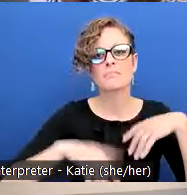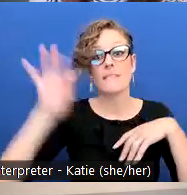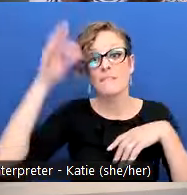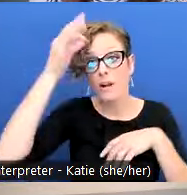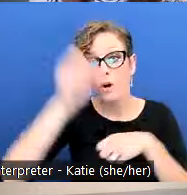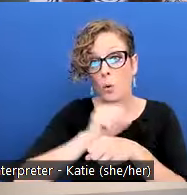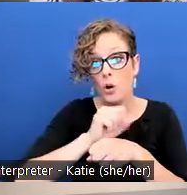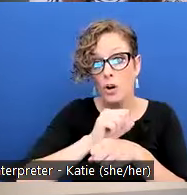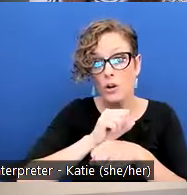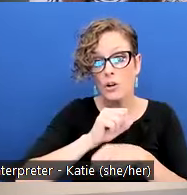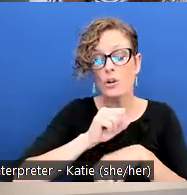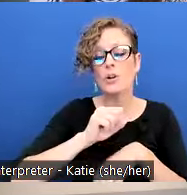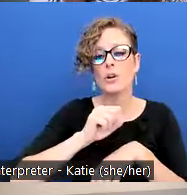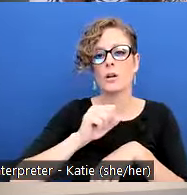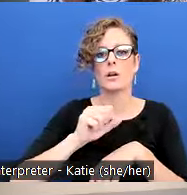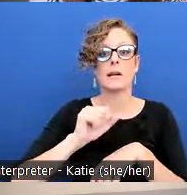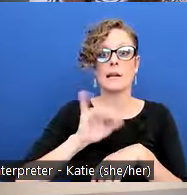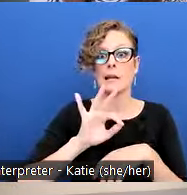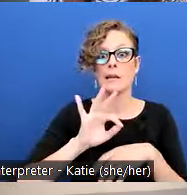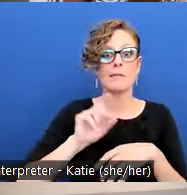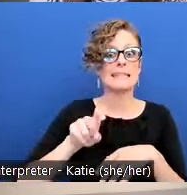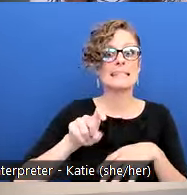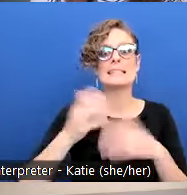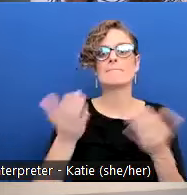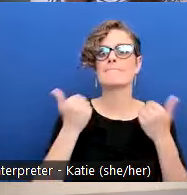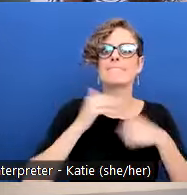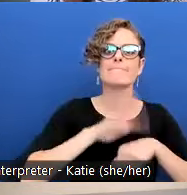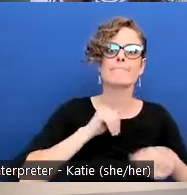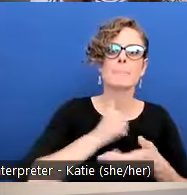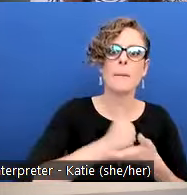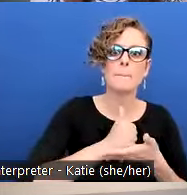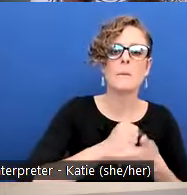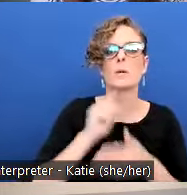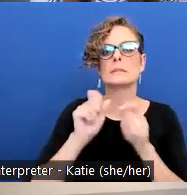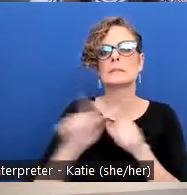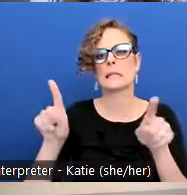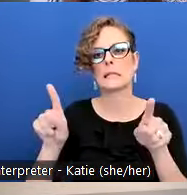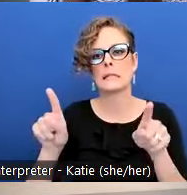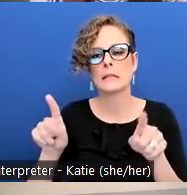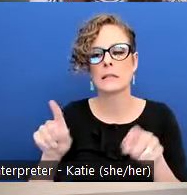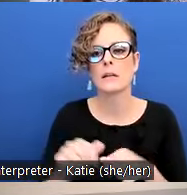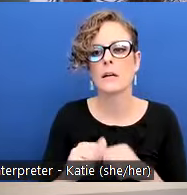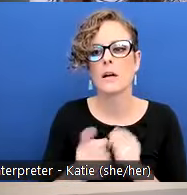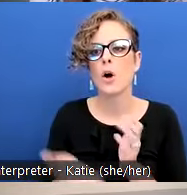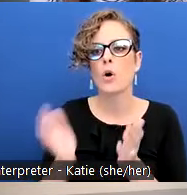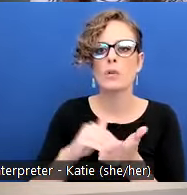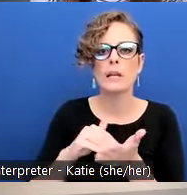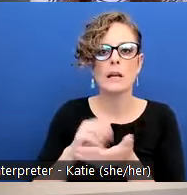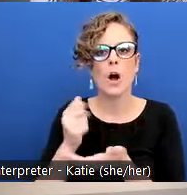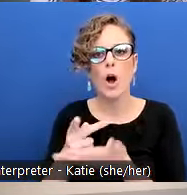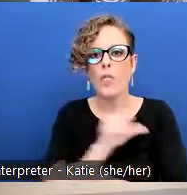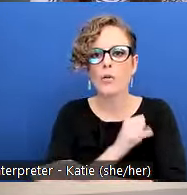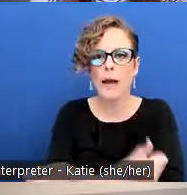do, we will send out action alerts around. Recently, it's been reauthorizing VAWA and things like that. So you